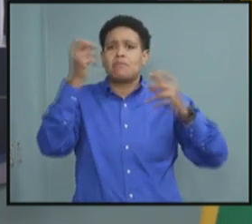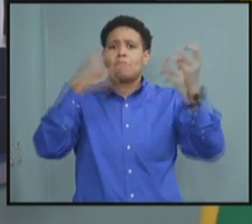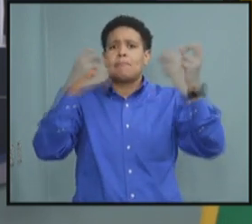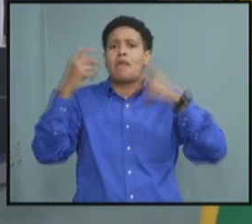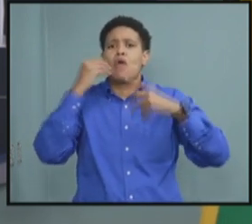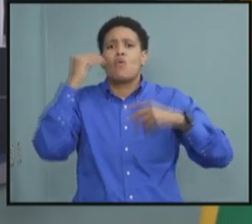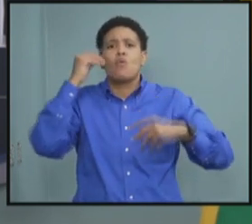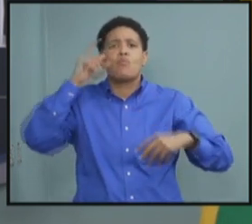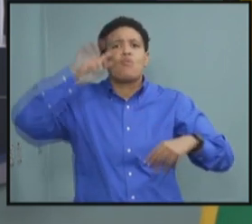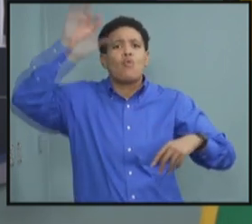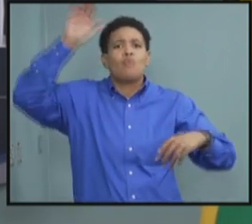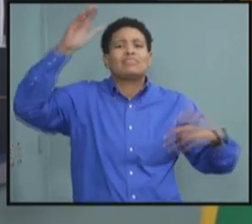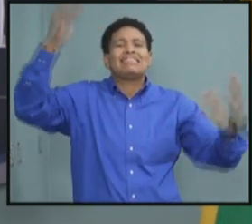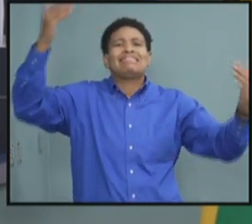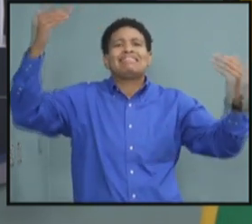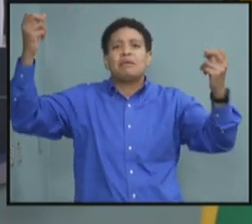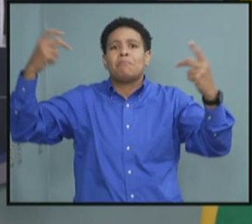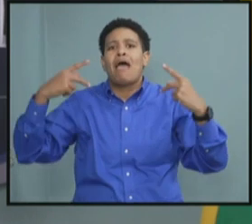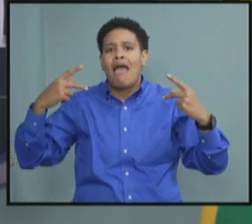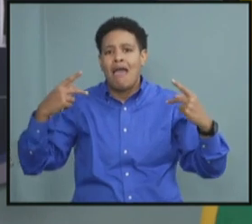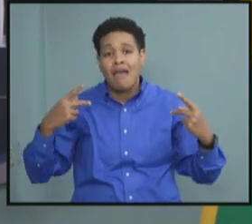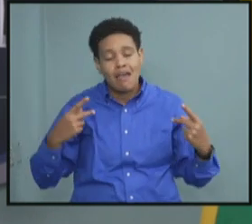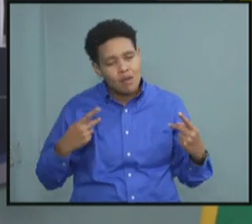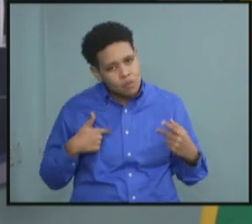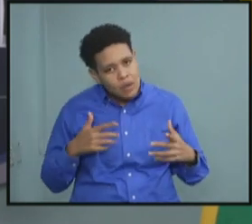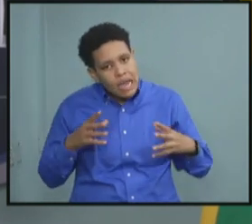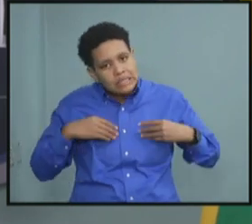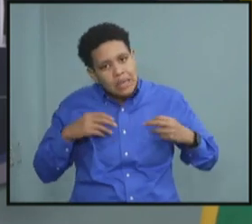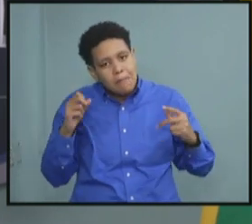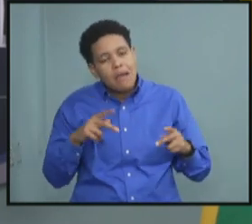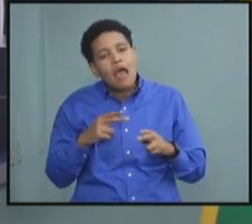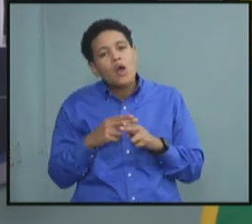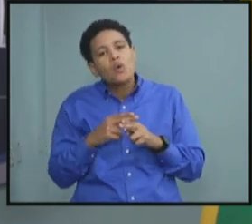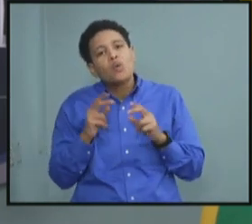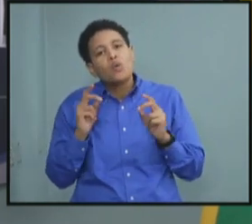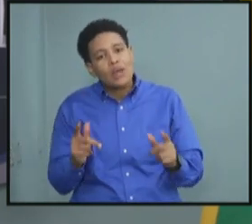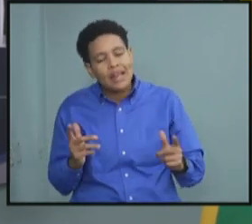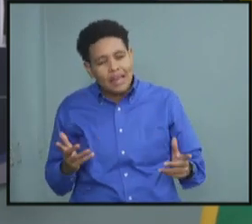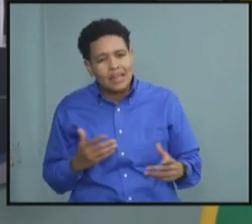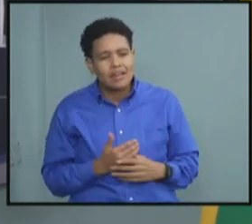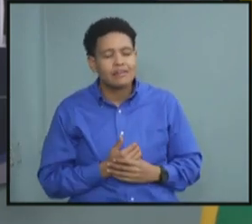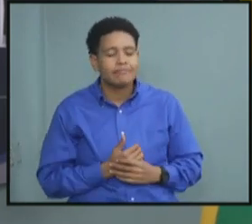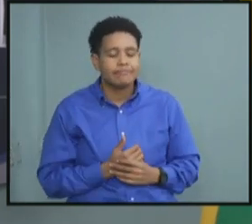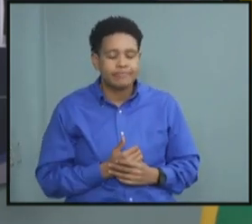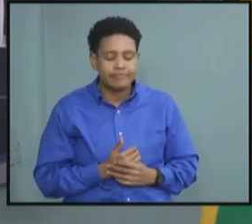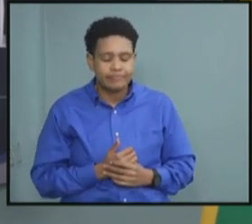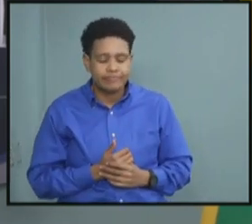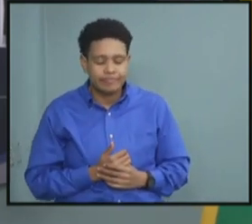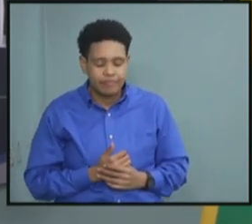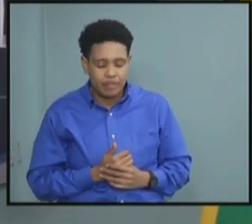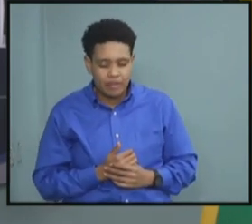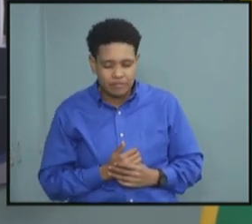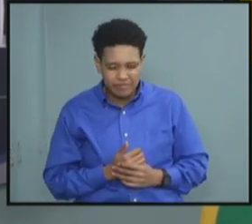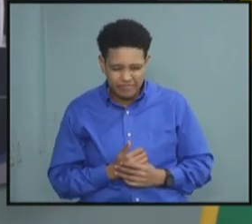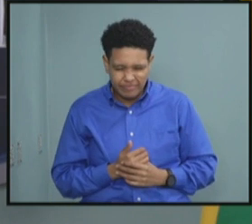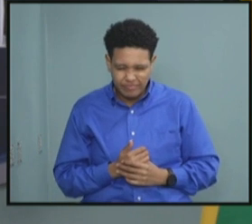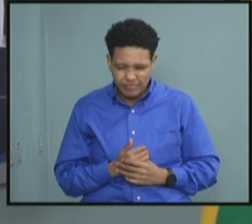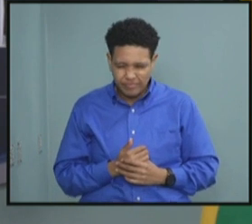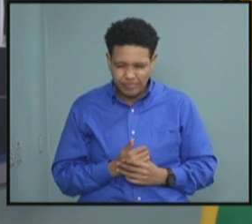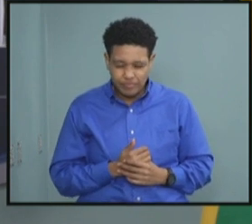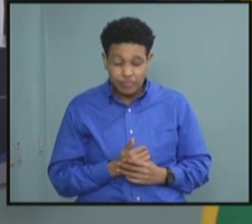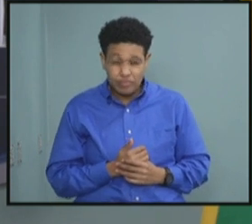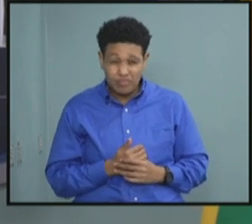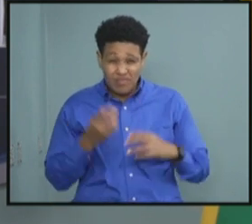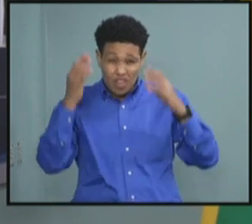are overseas and wanting to come home very quickly. The consideration is, of course,